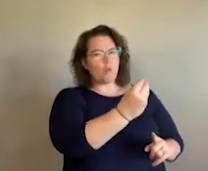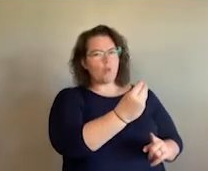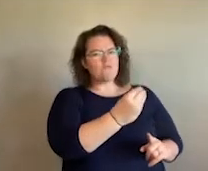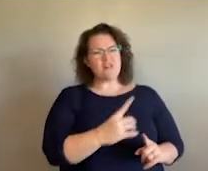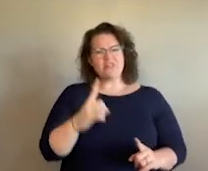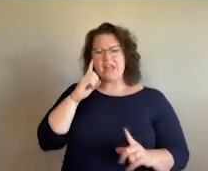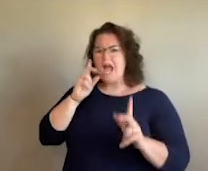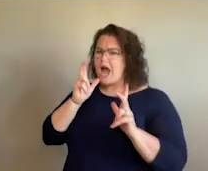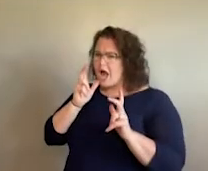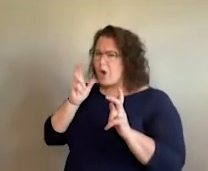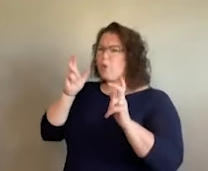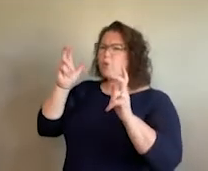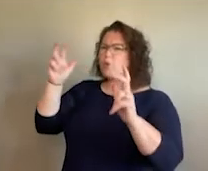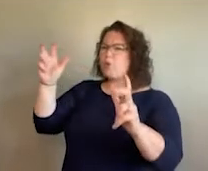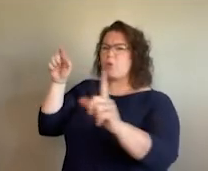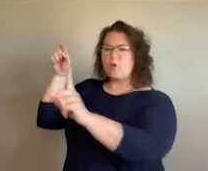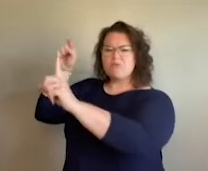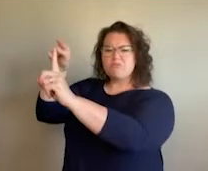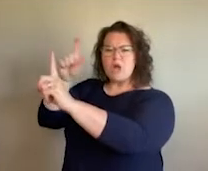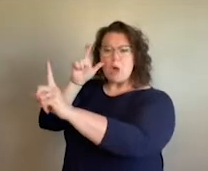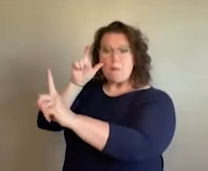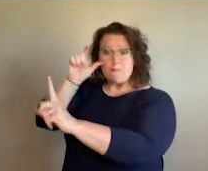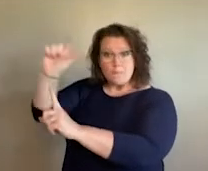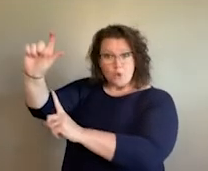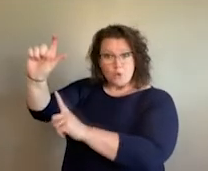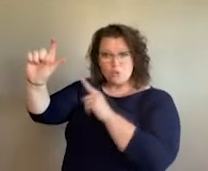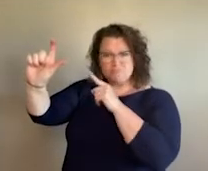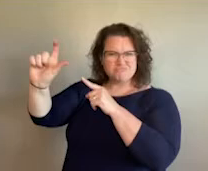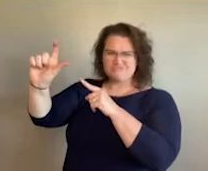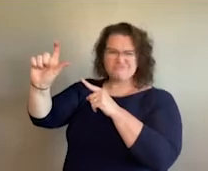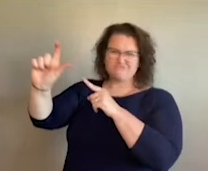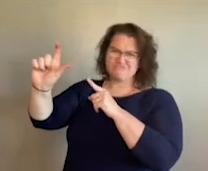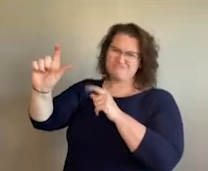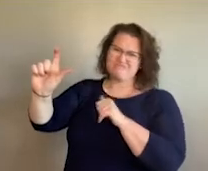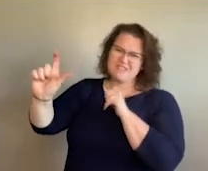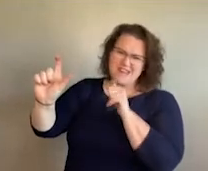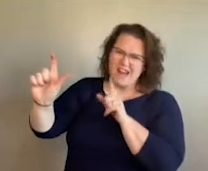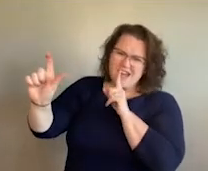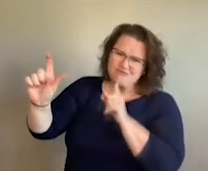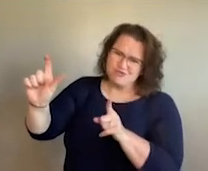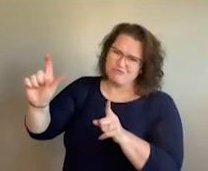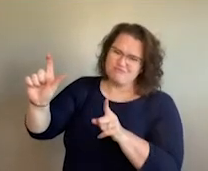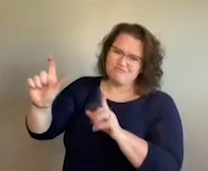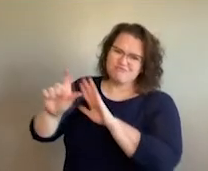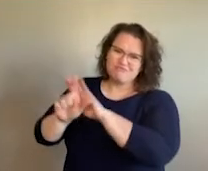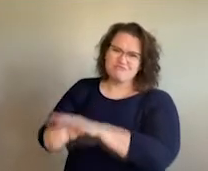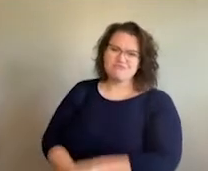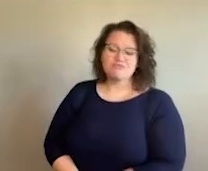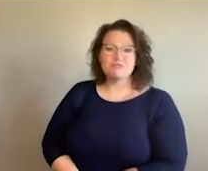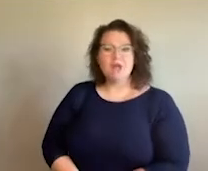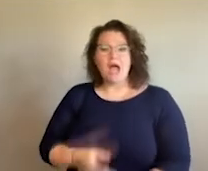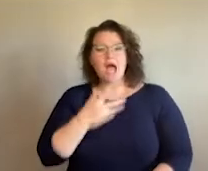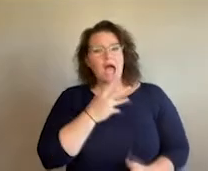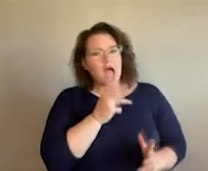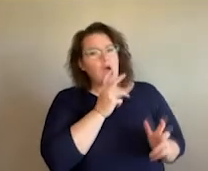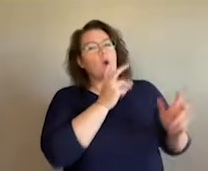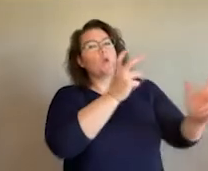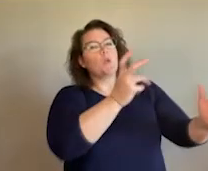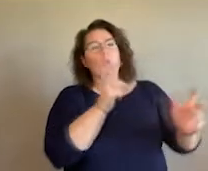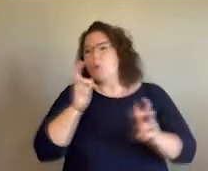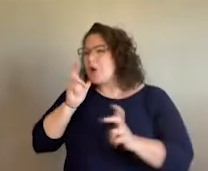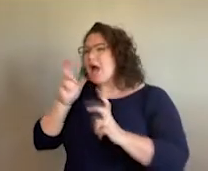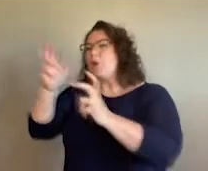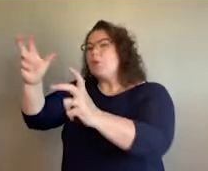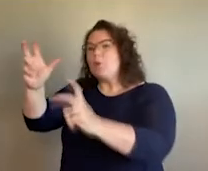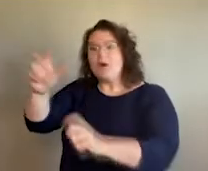lot of people think that they might be howling at the moon. But that's not actually true. They're howling at one another to